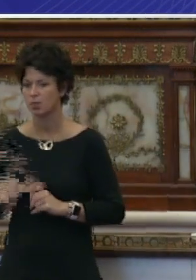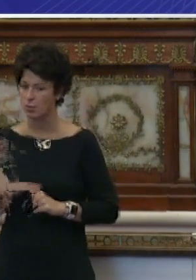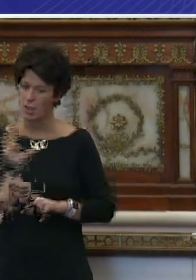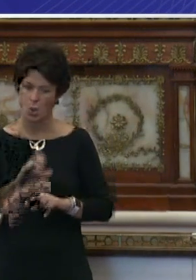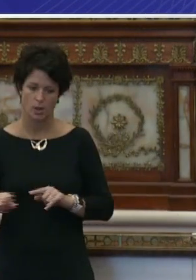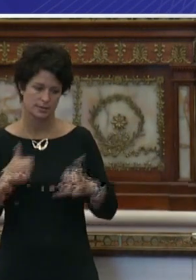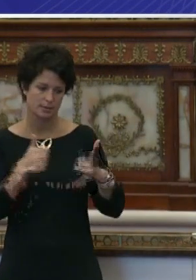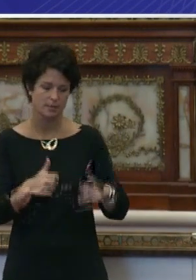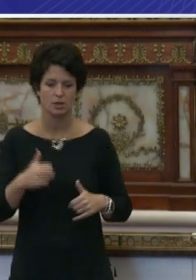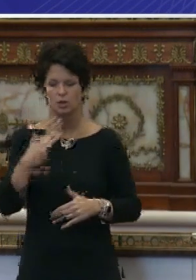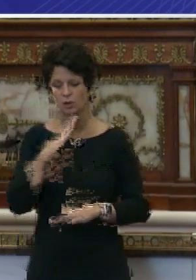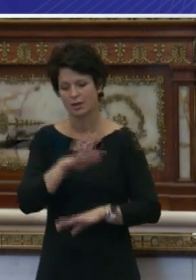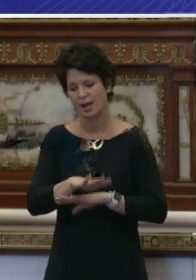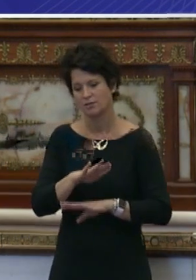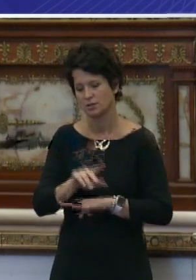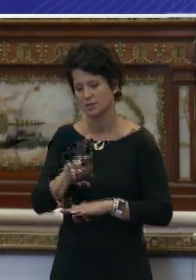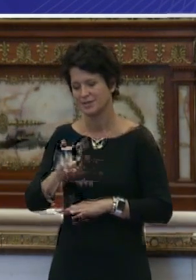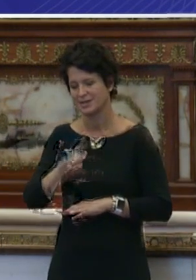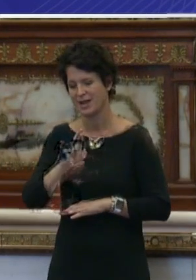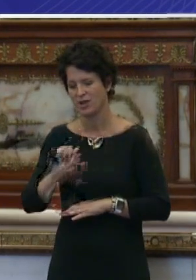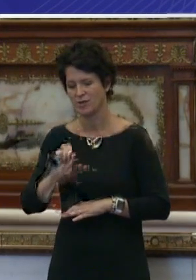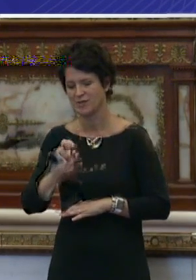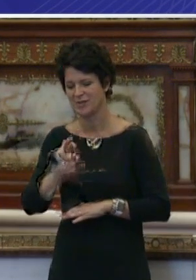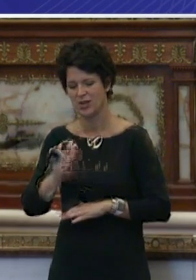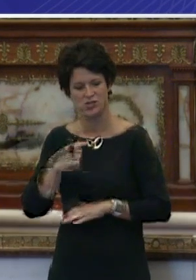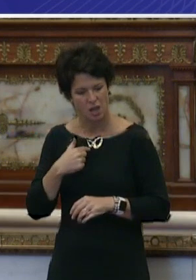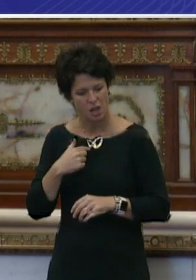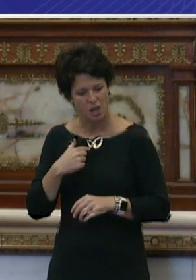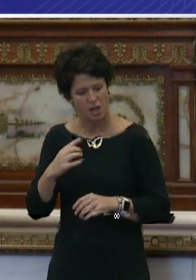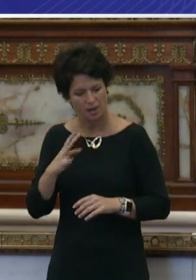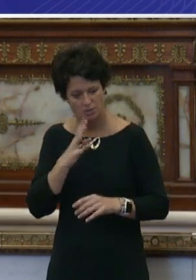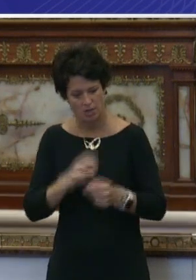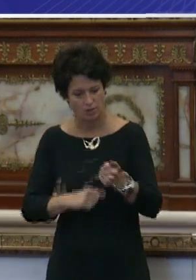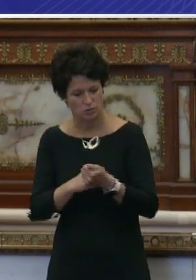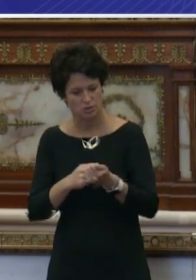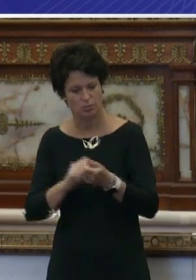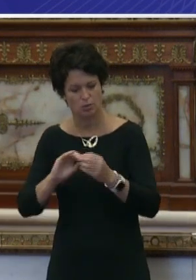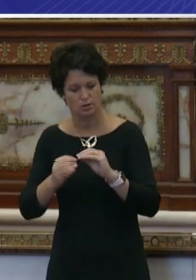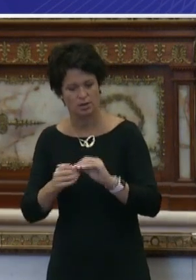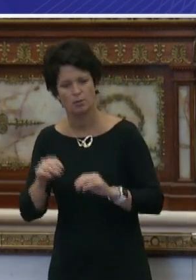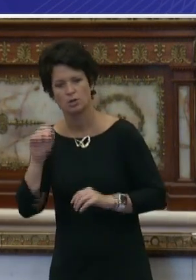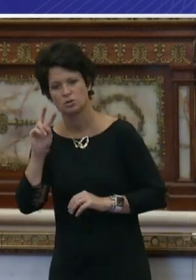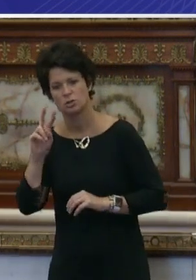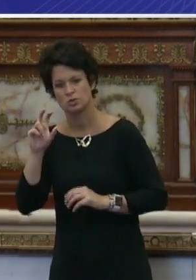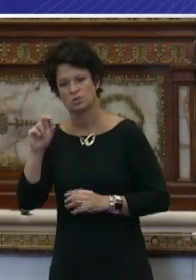Awesome. Good afternoon. My name is Tahira Sanders, and I'm speaking in support of Bill number